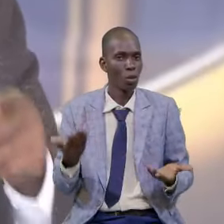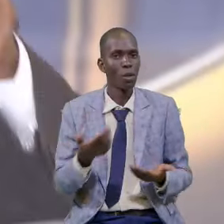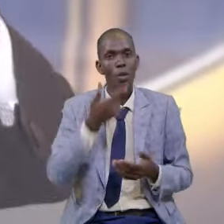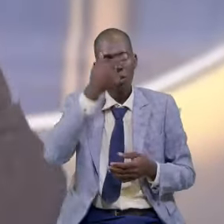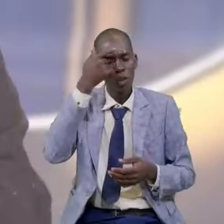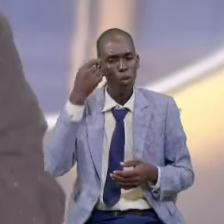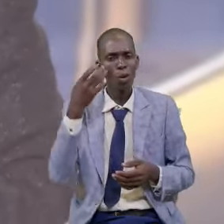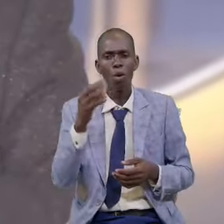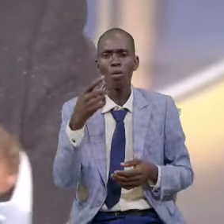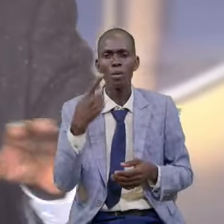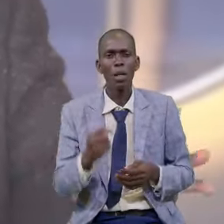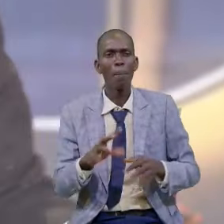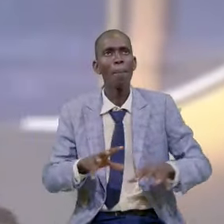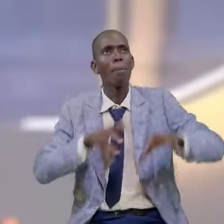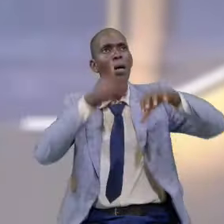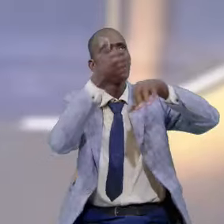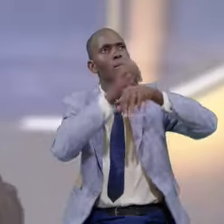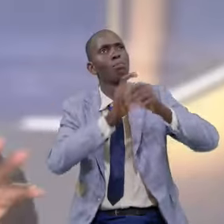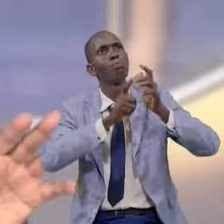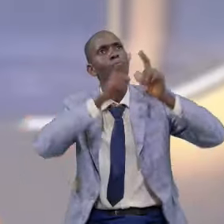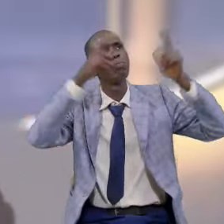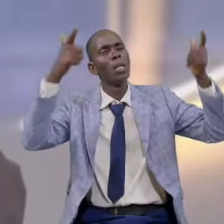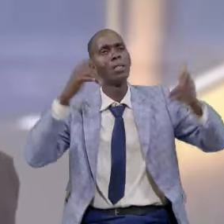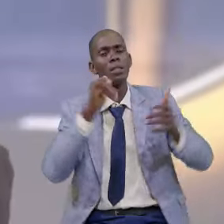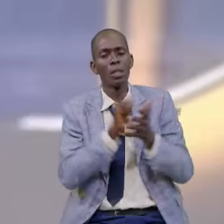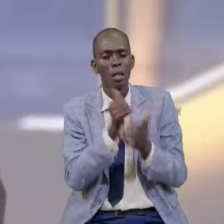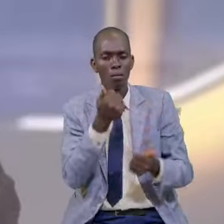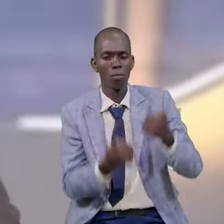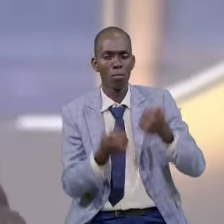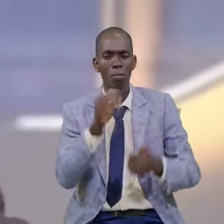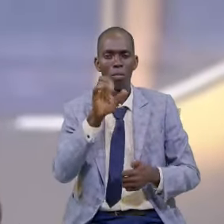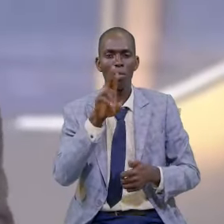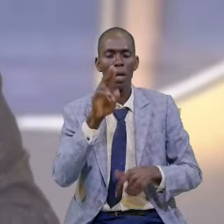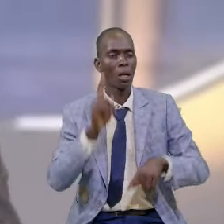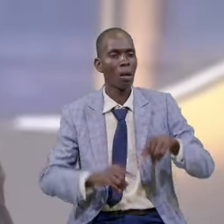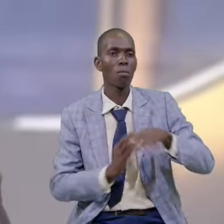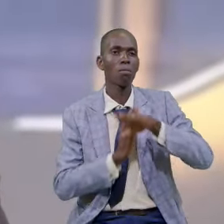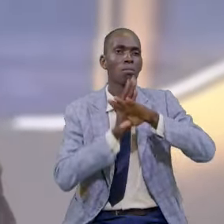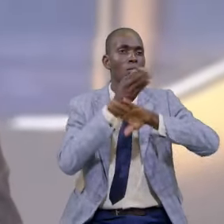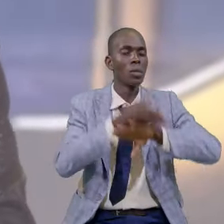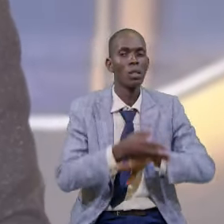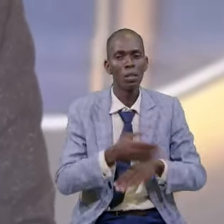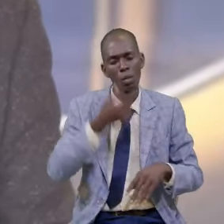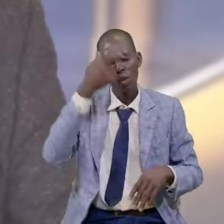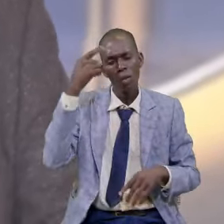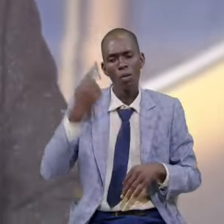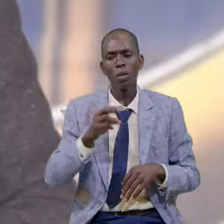be able to go over, because of the seas that the car will not be able to go over. And now we